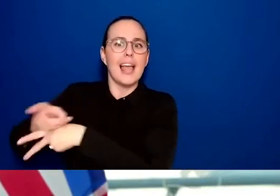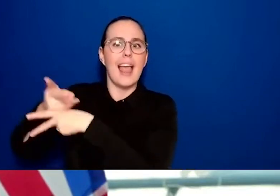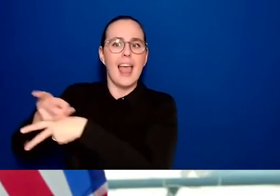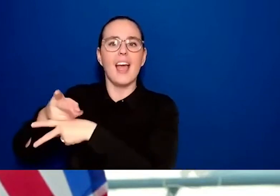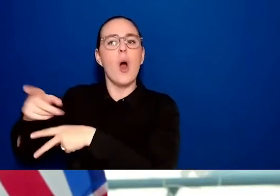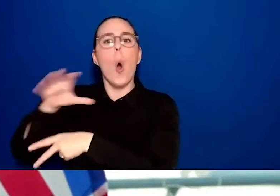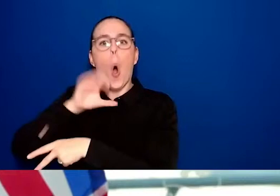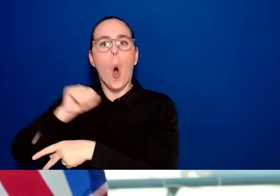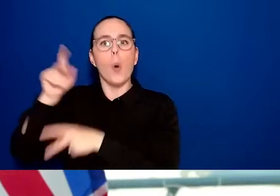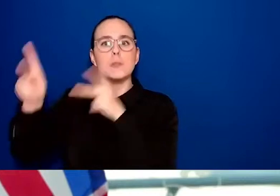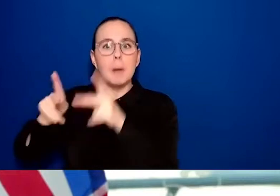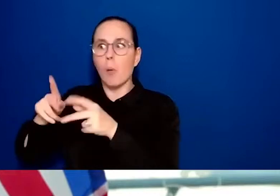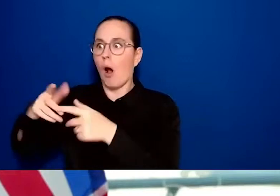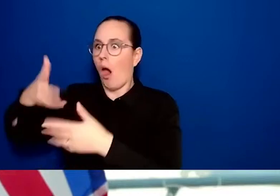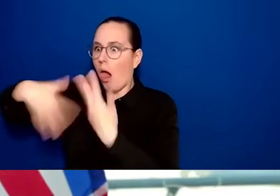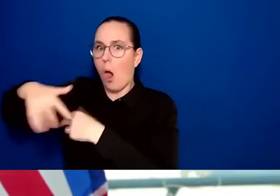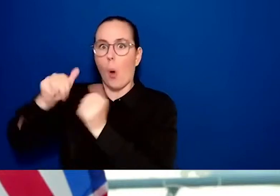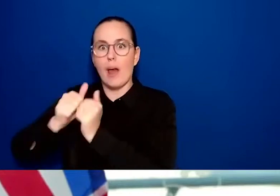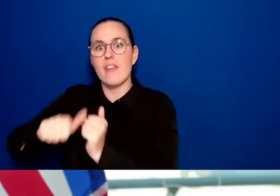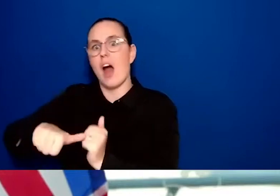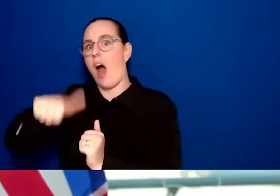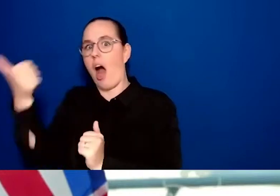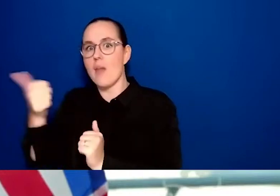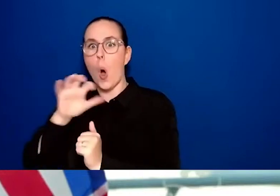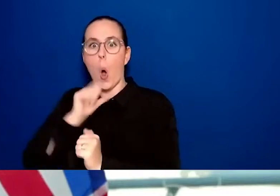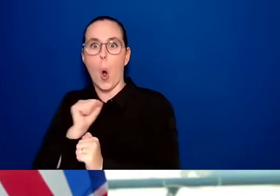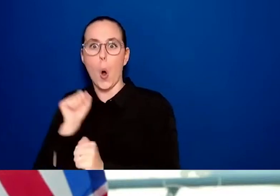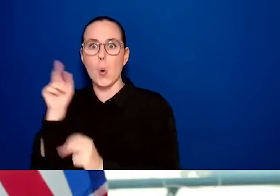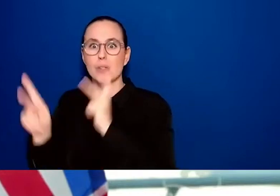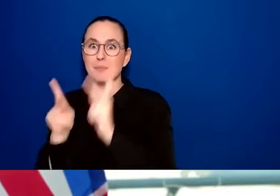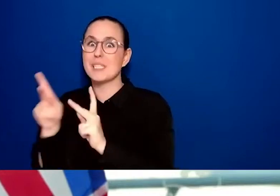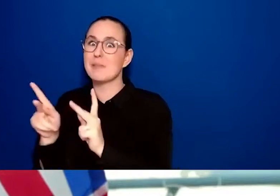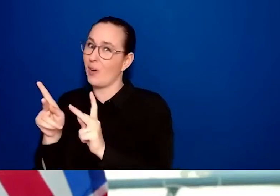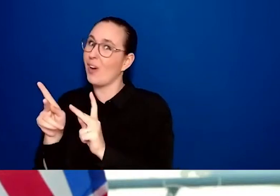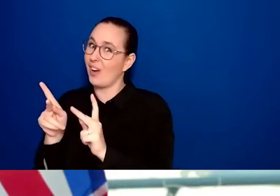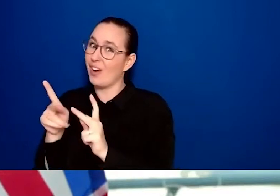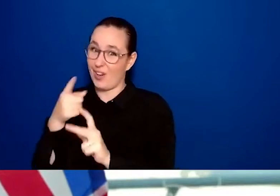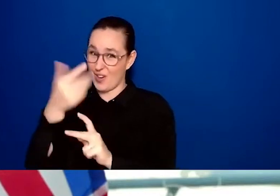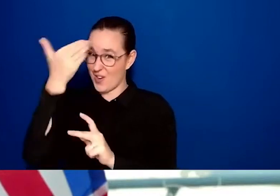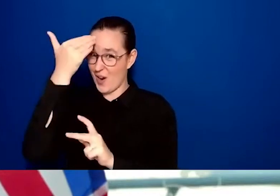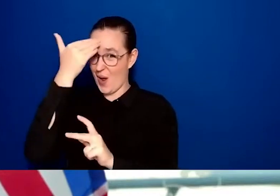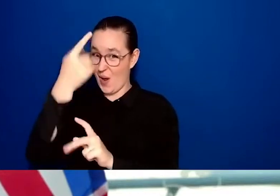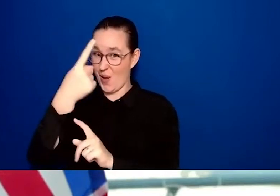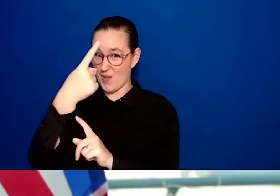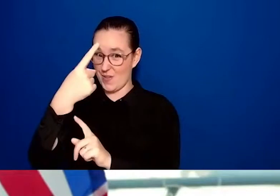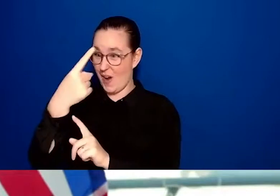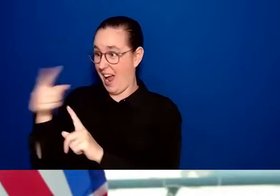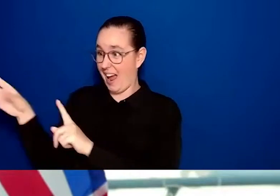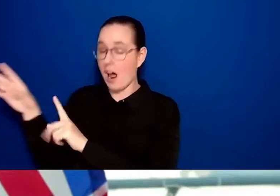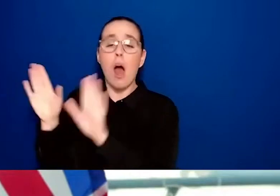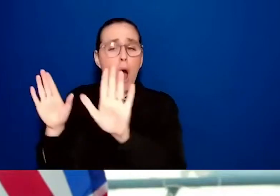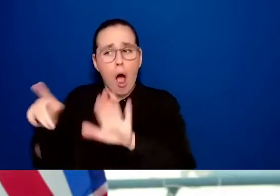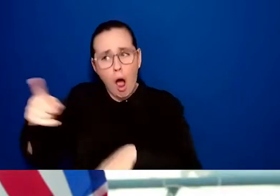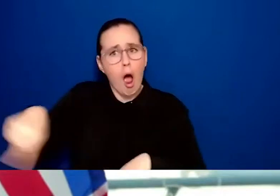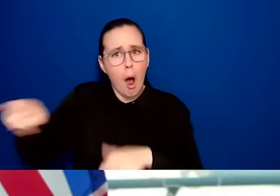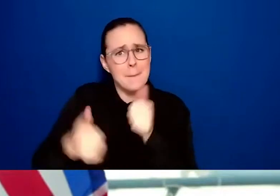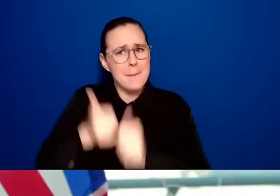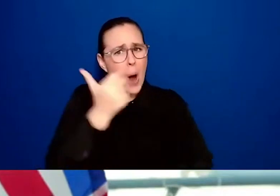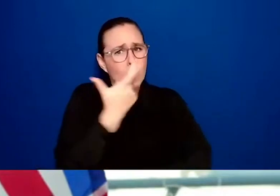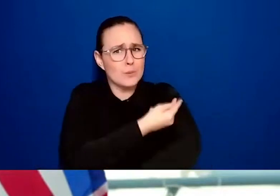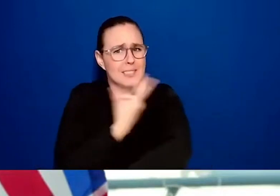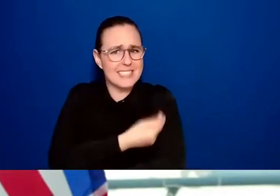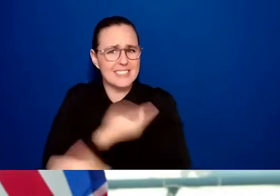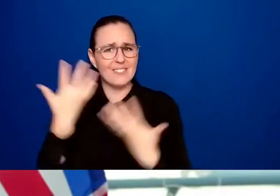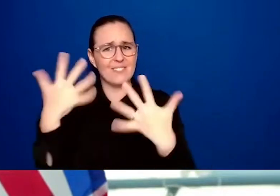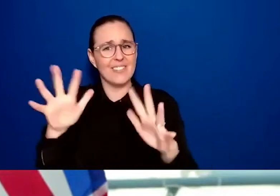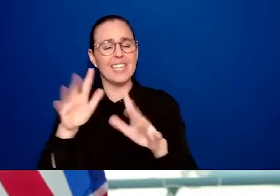who have 2 doses of vaccine, it can still spread. So that is the next group of people that we're looking at the data, and we'll have more